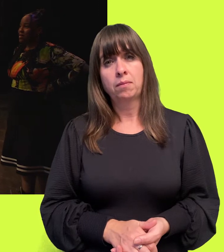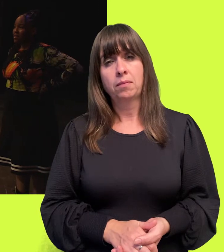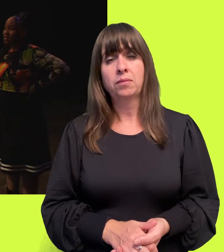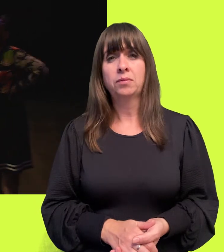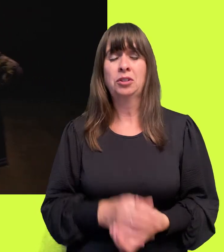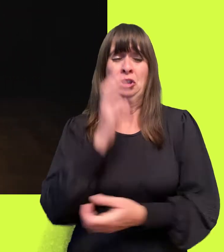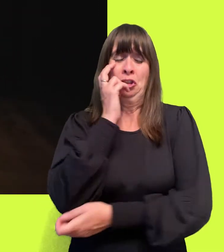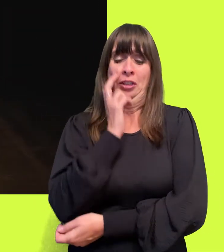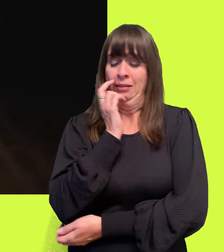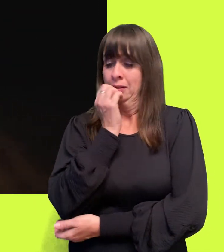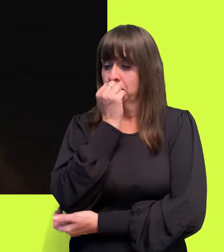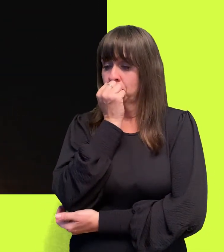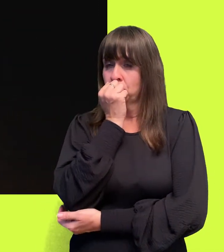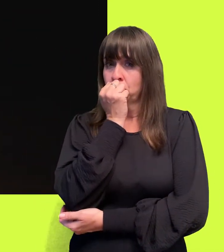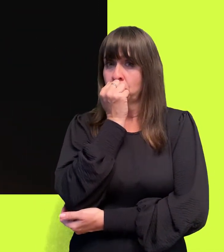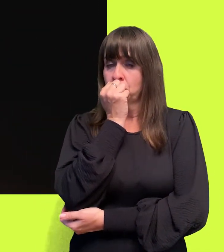Shit.